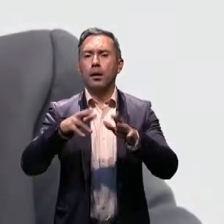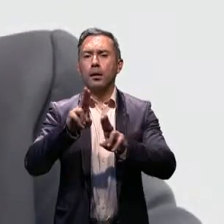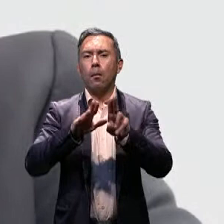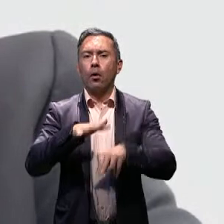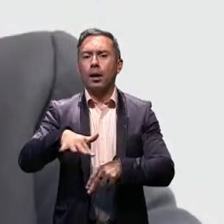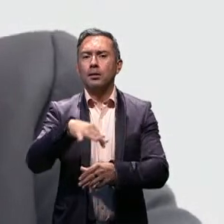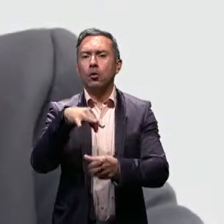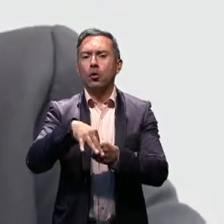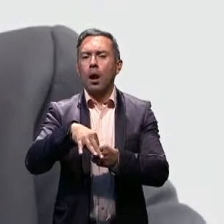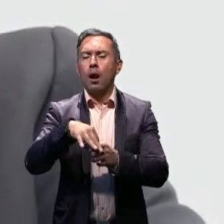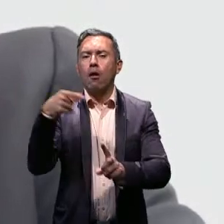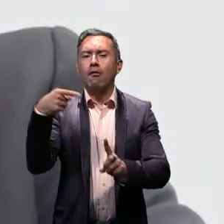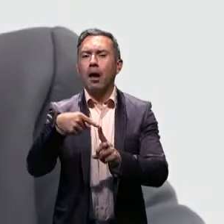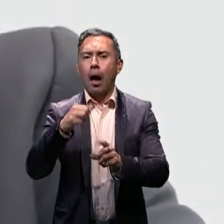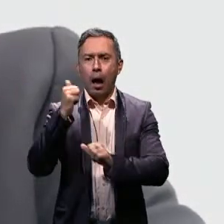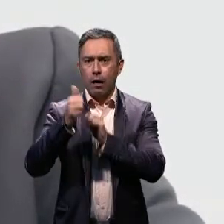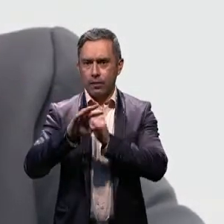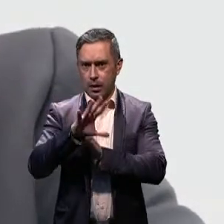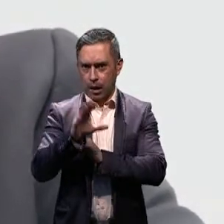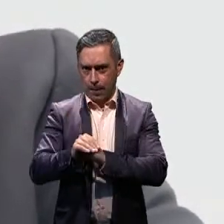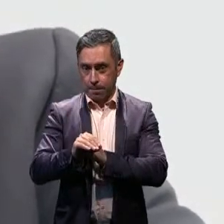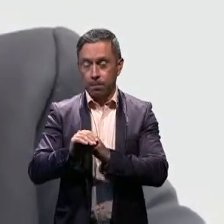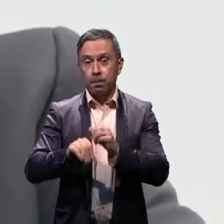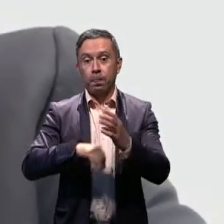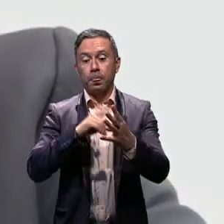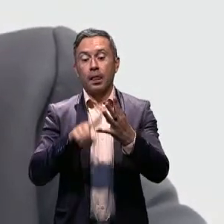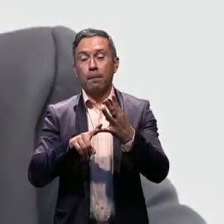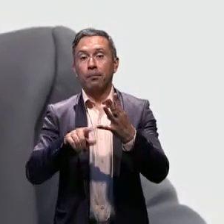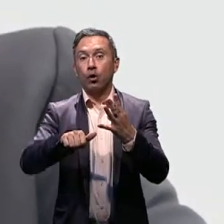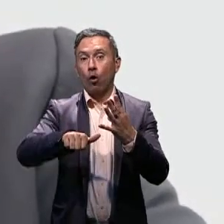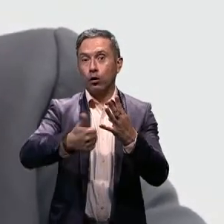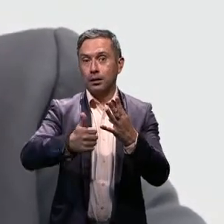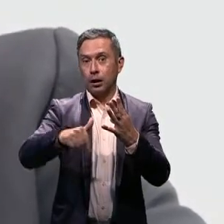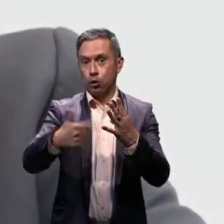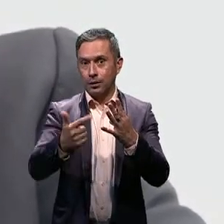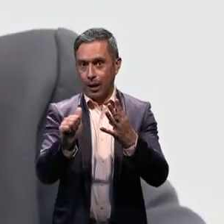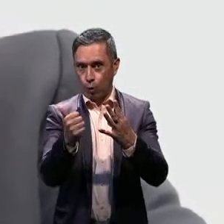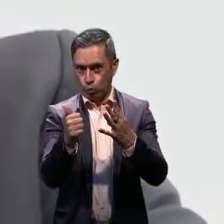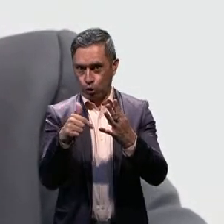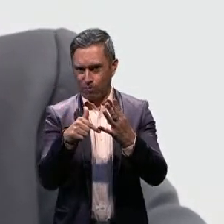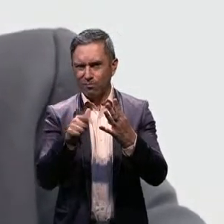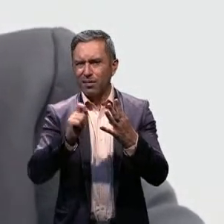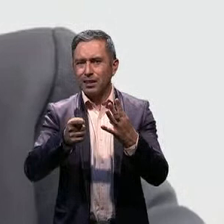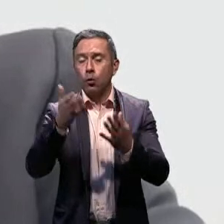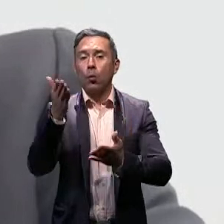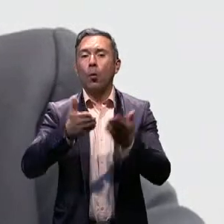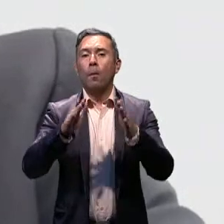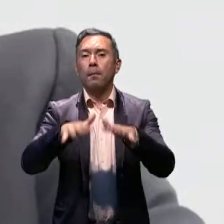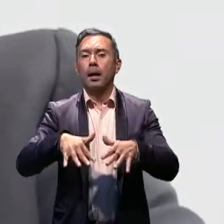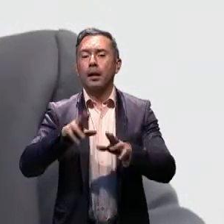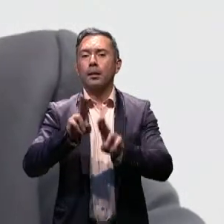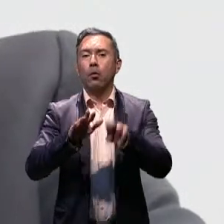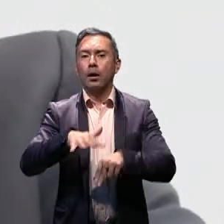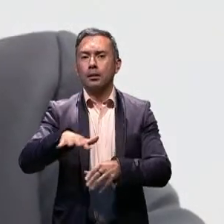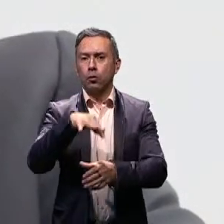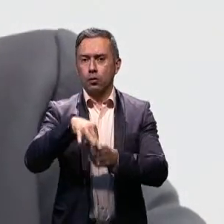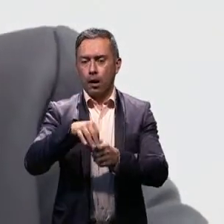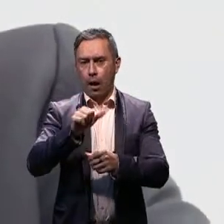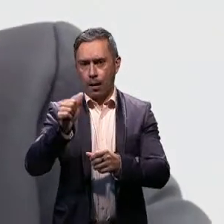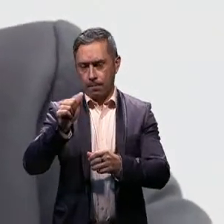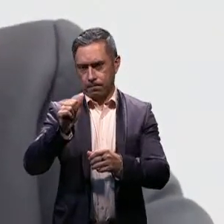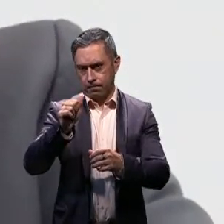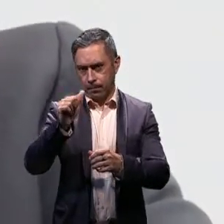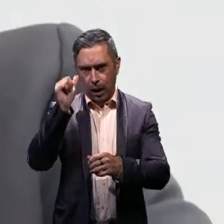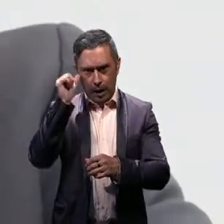carry out África. the electoral El democracy 11 de summit for agosto, Africa, la cumbre de and la democracia in electoral August para 11 and países de 12 the